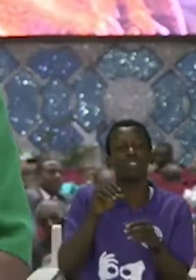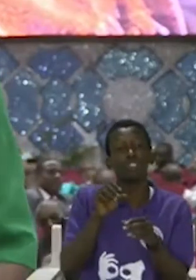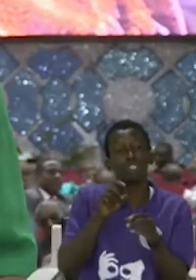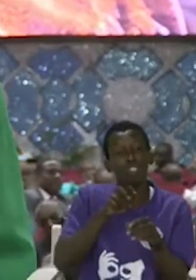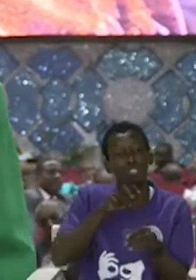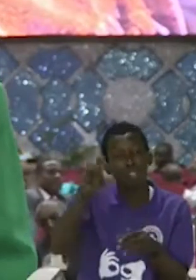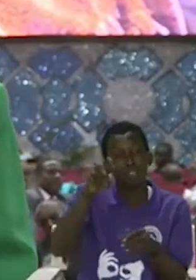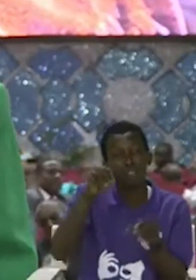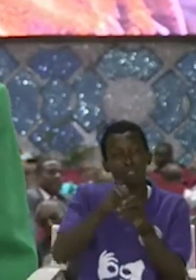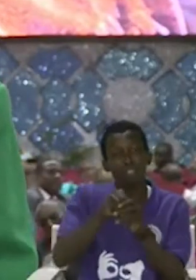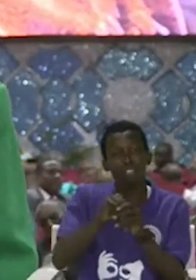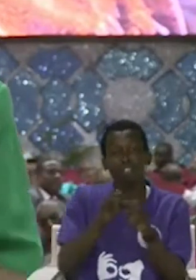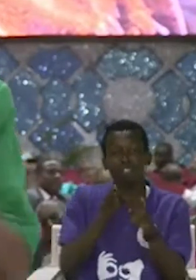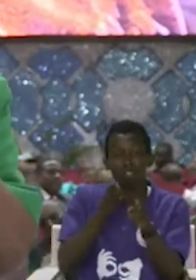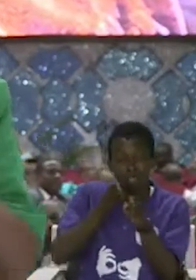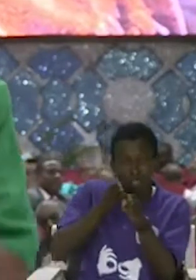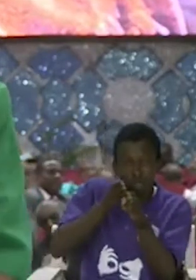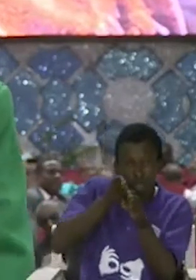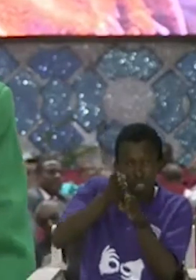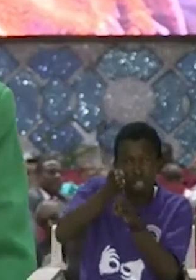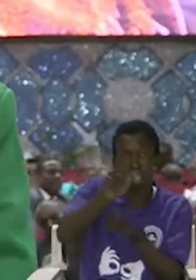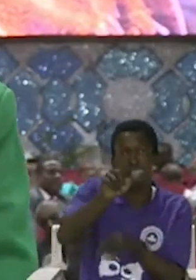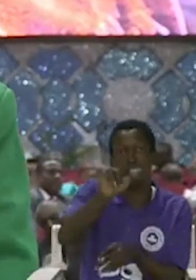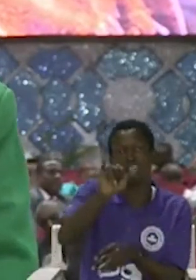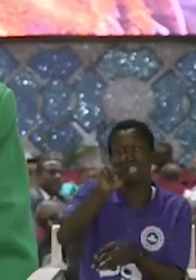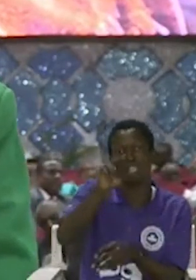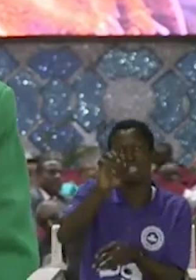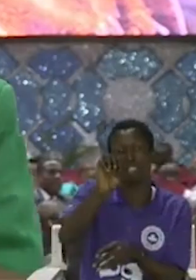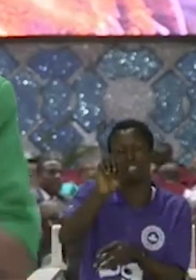lines, which is correct.